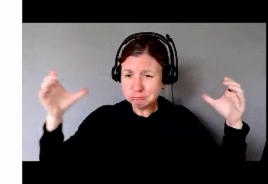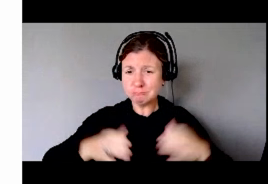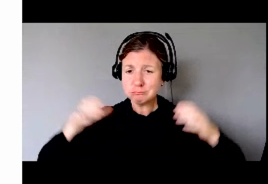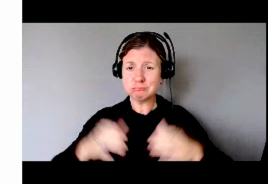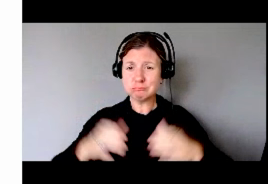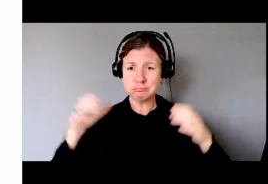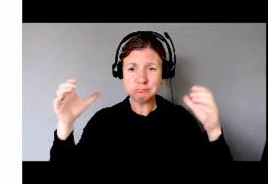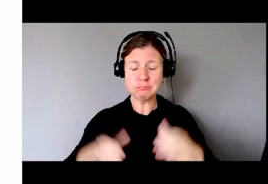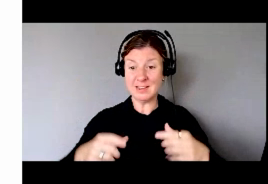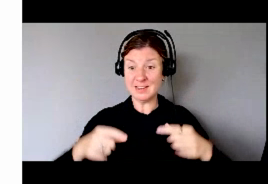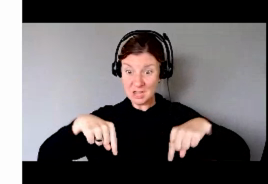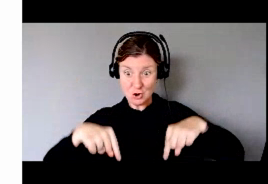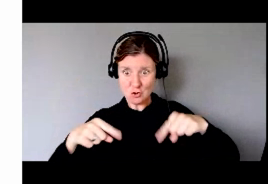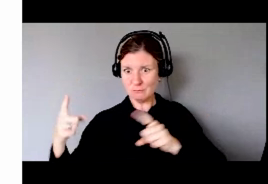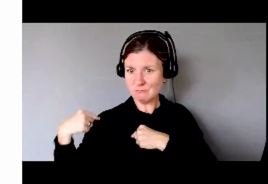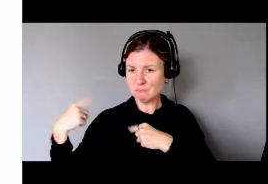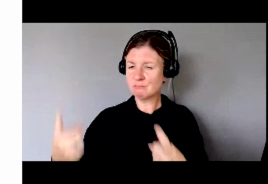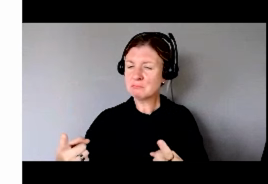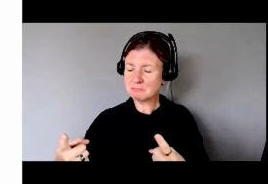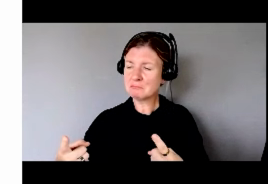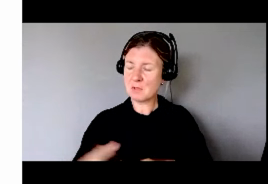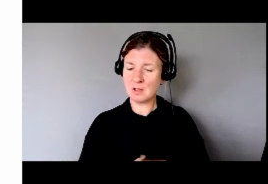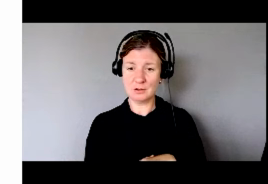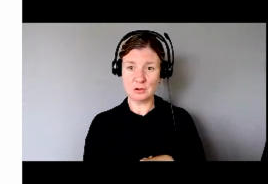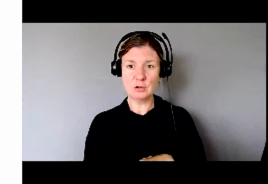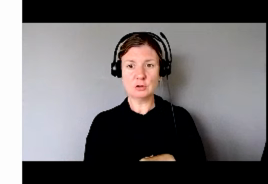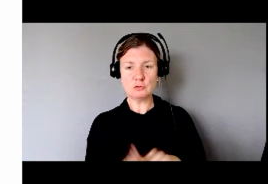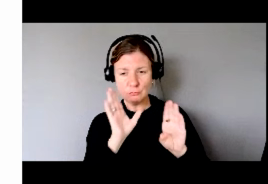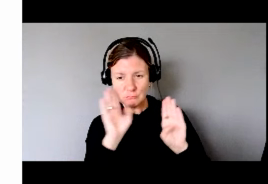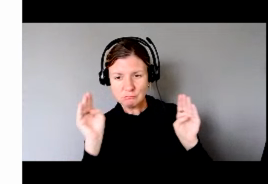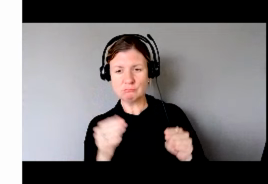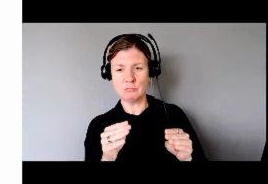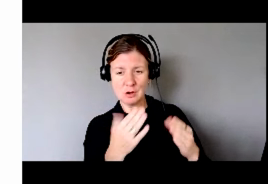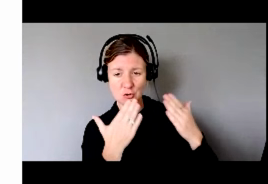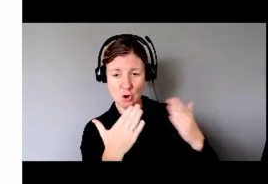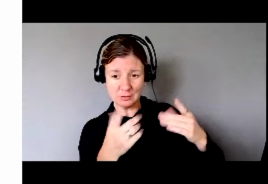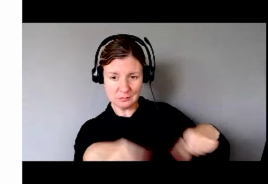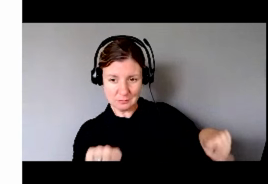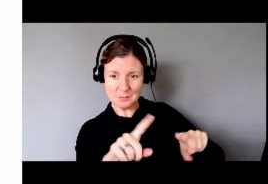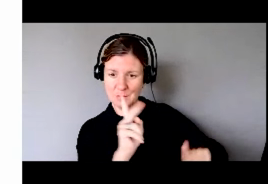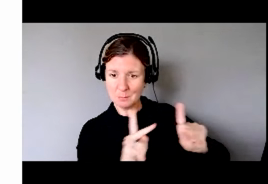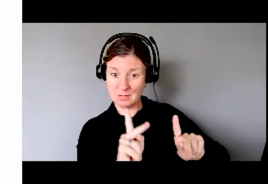time immemorial, and it is in the spirit of this land and its people that we do our work.